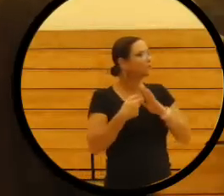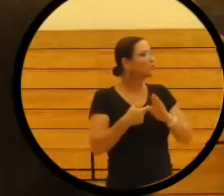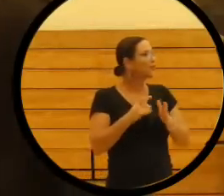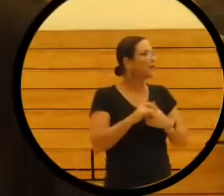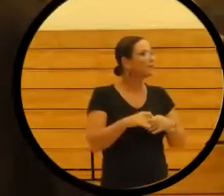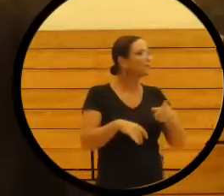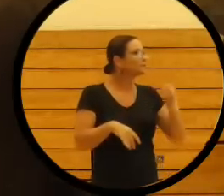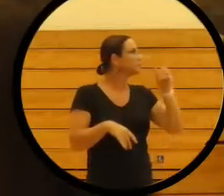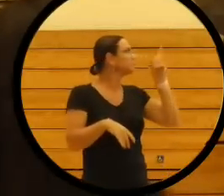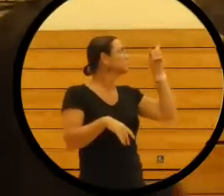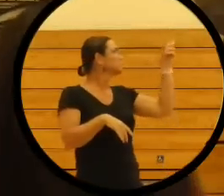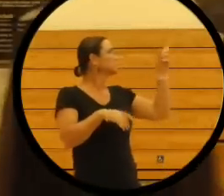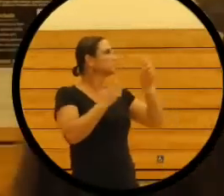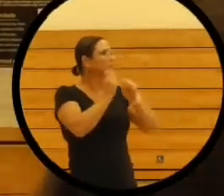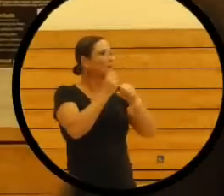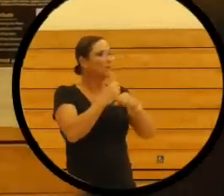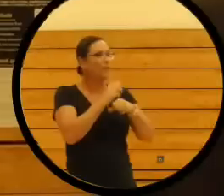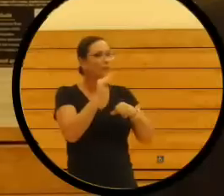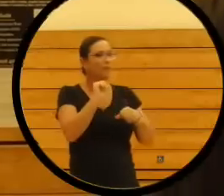There's the guy who made it.